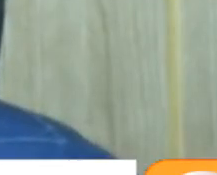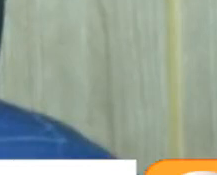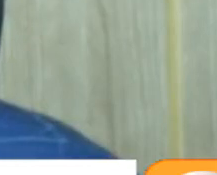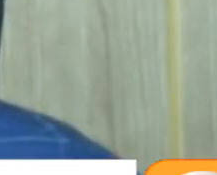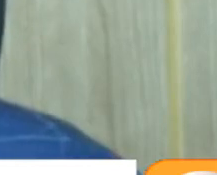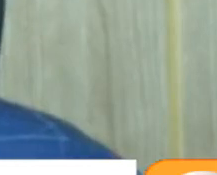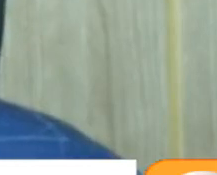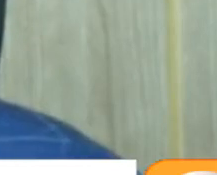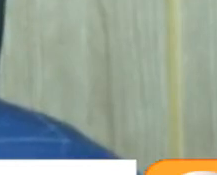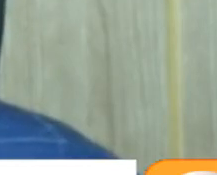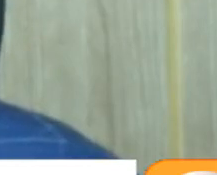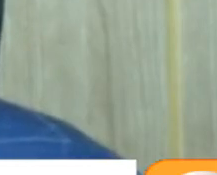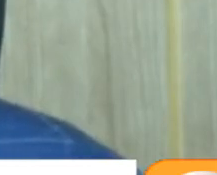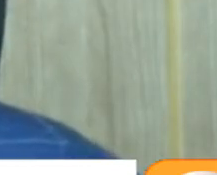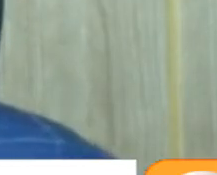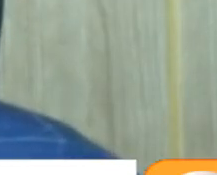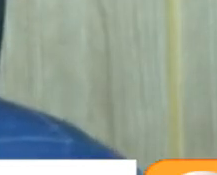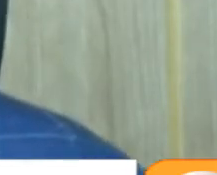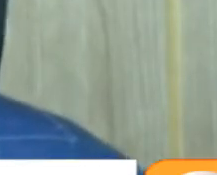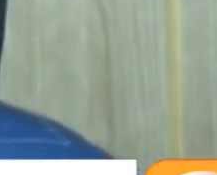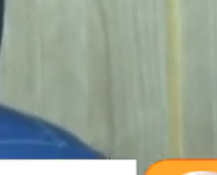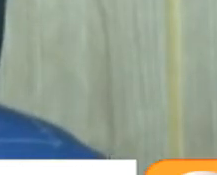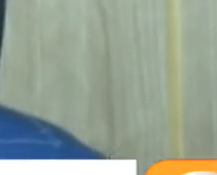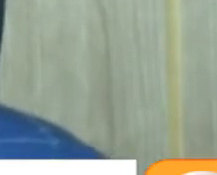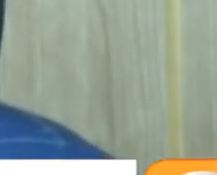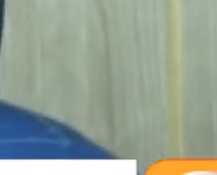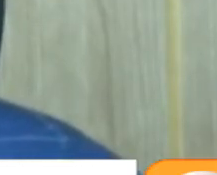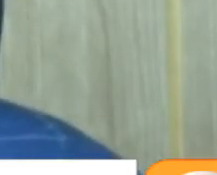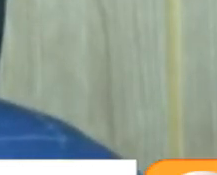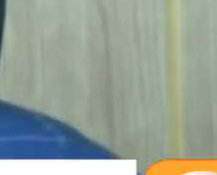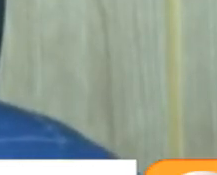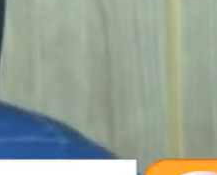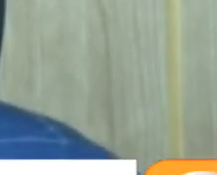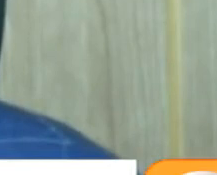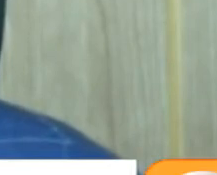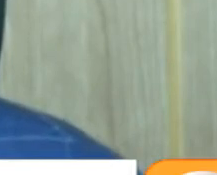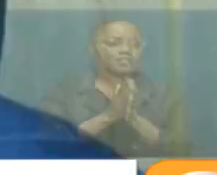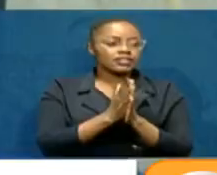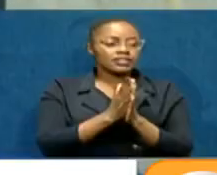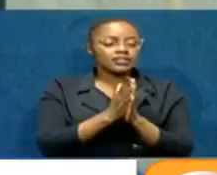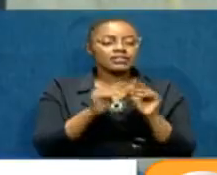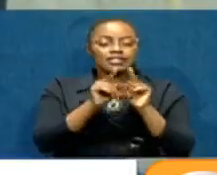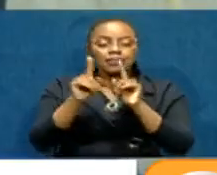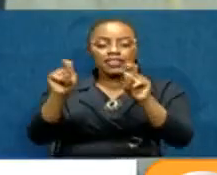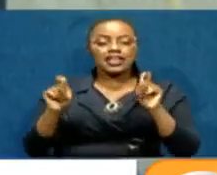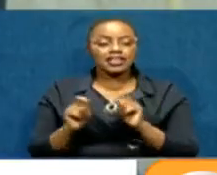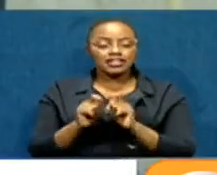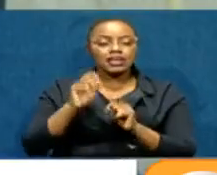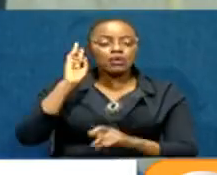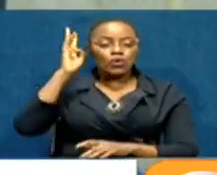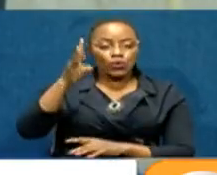for president, we believe now many of them are going to change their minds, and that team is